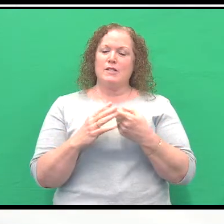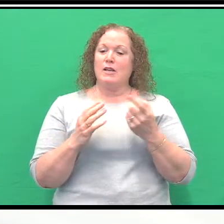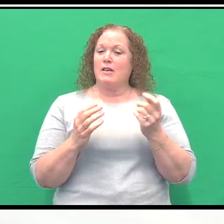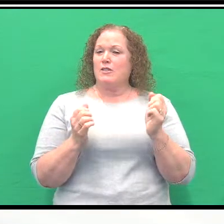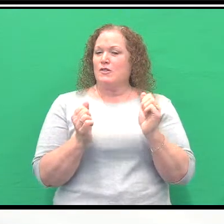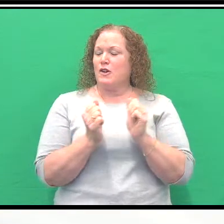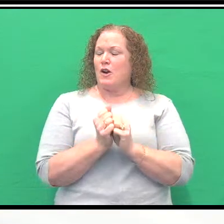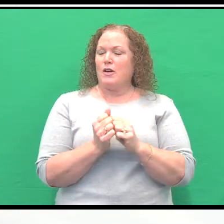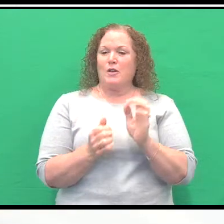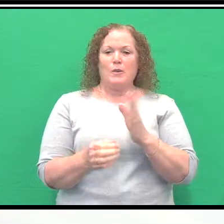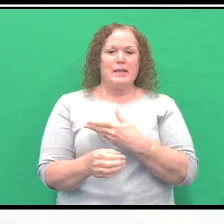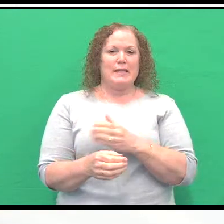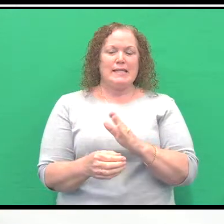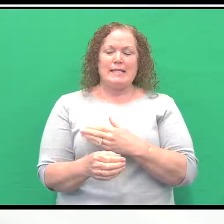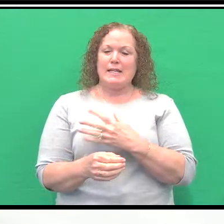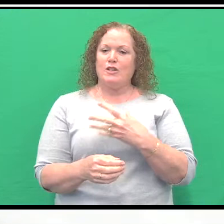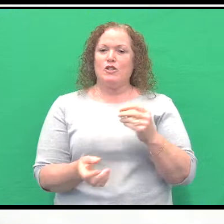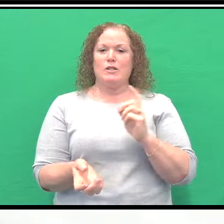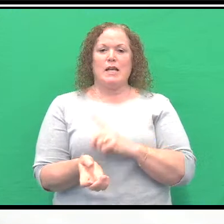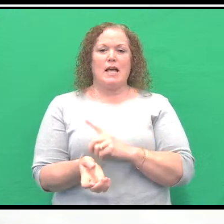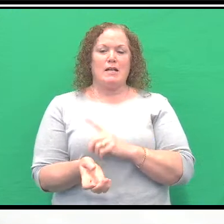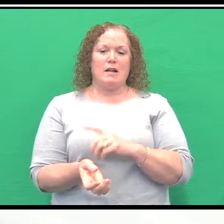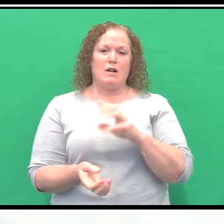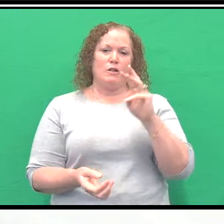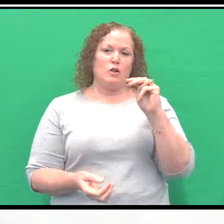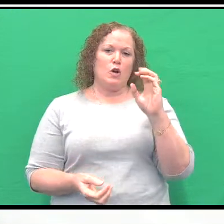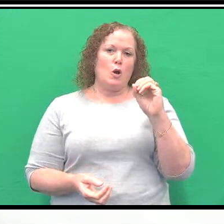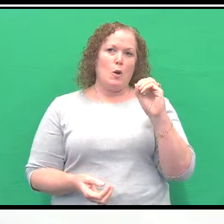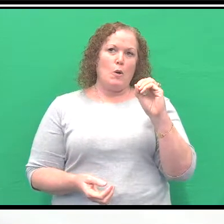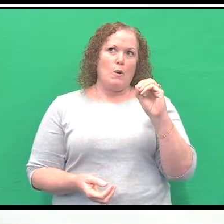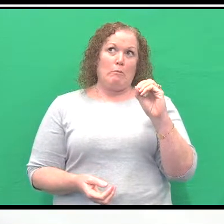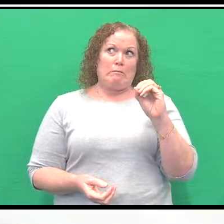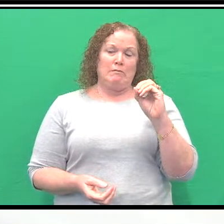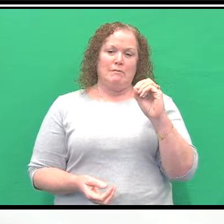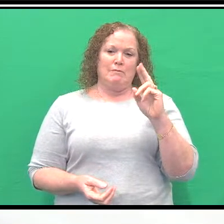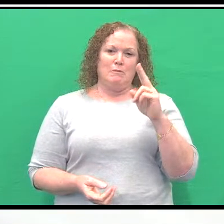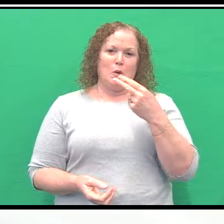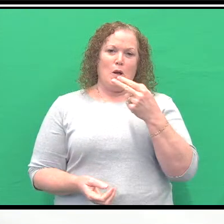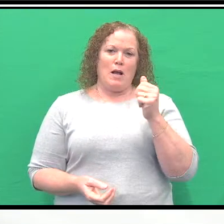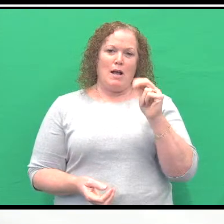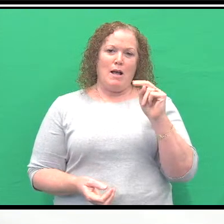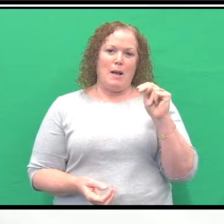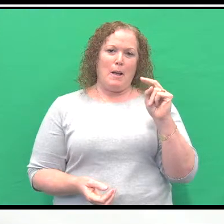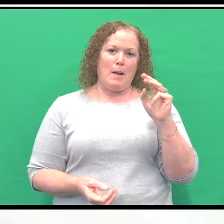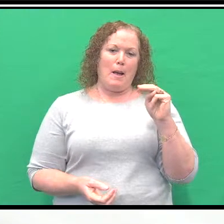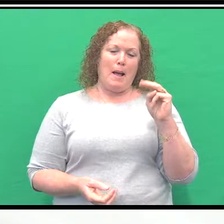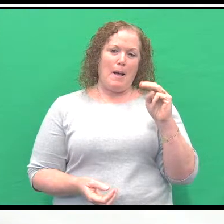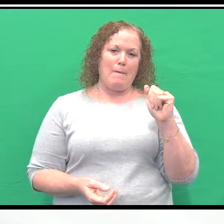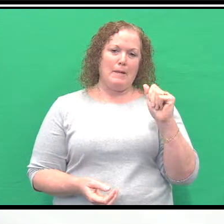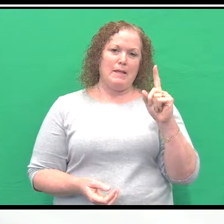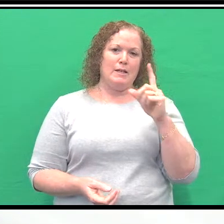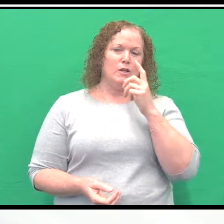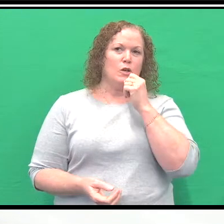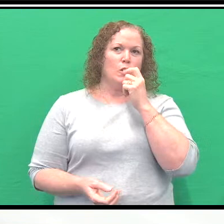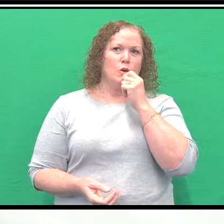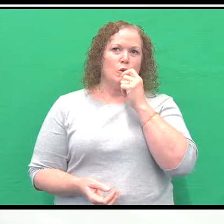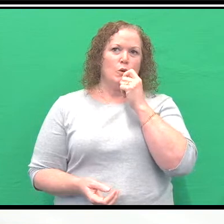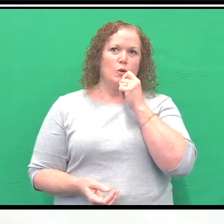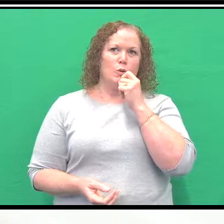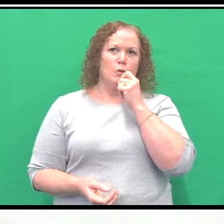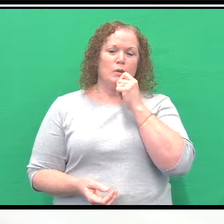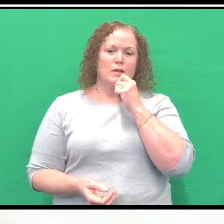Dr. Muhammad gave a very poignant and well-received opening